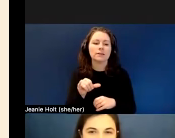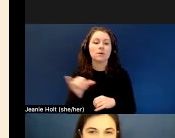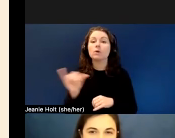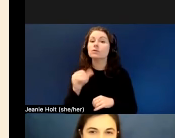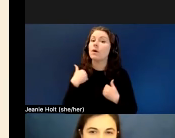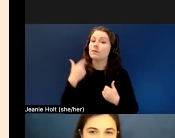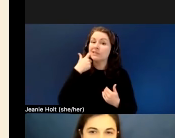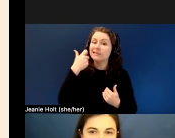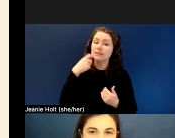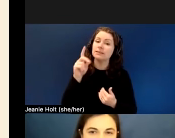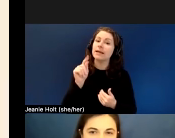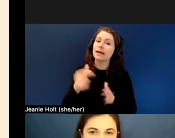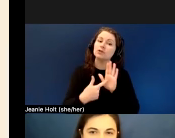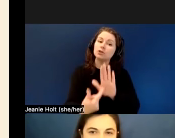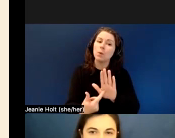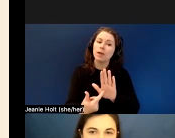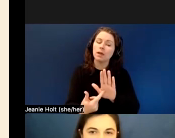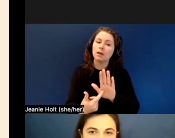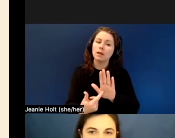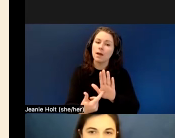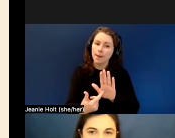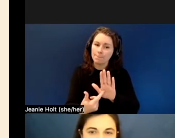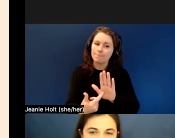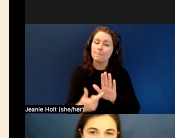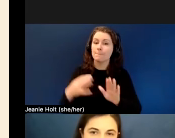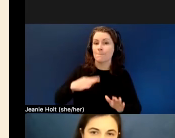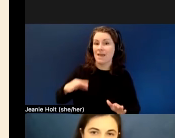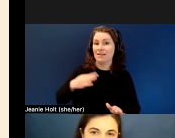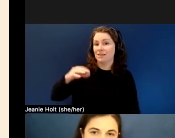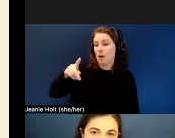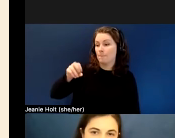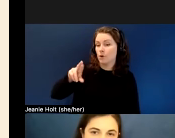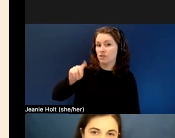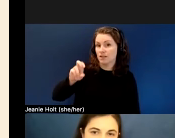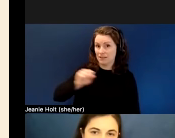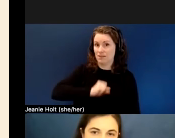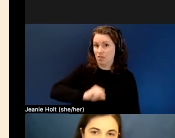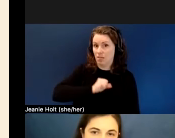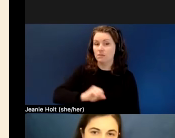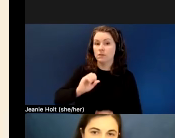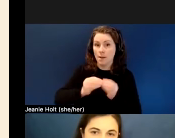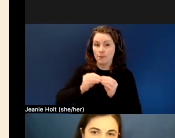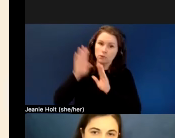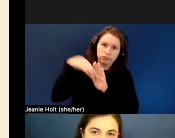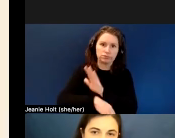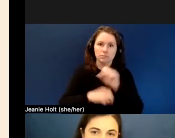data that shows that Maine's pertussis rate has gone down considerably as well.